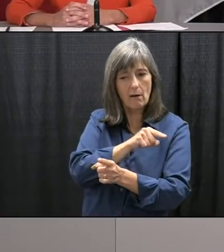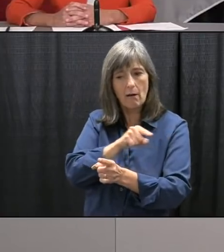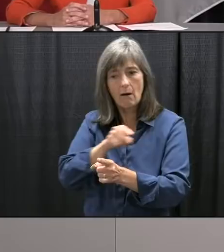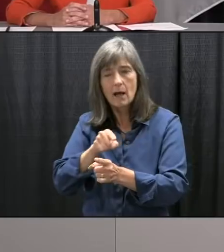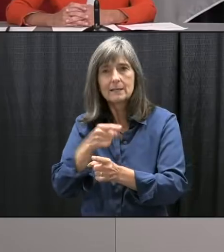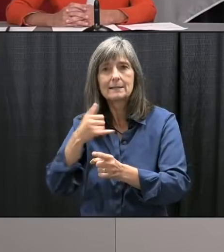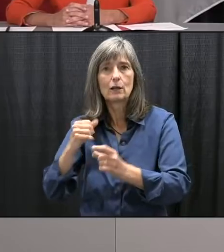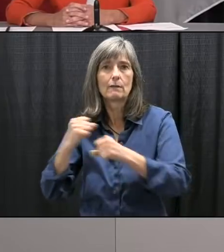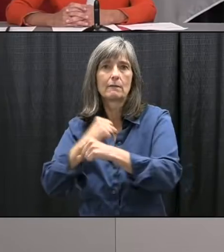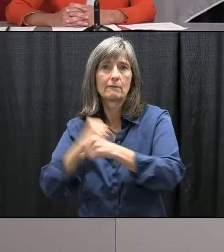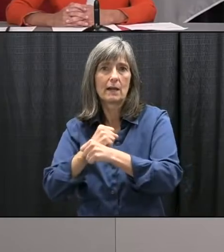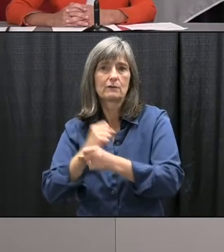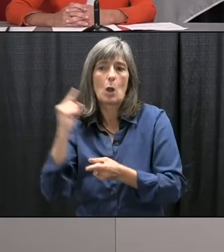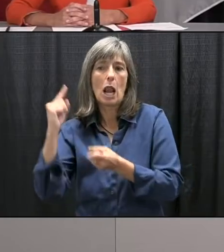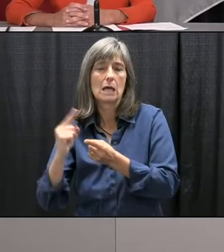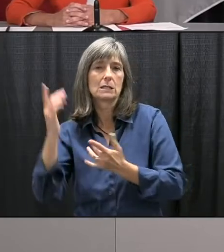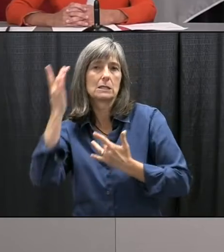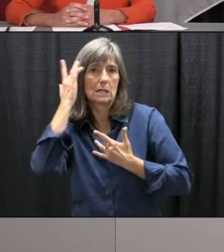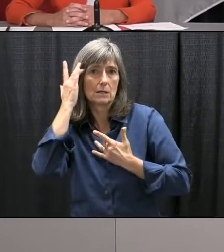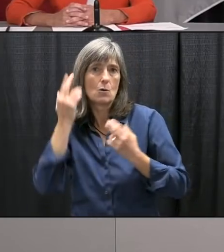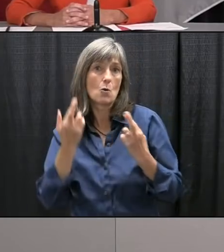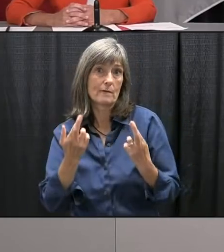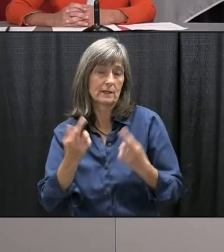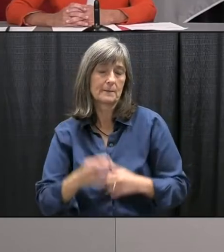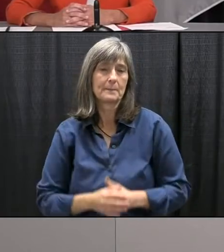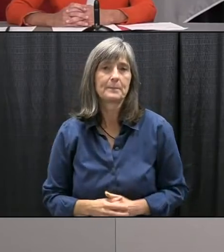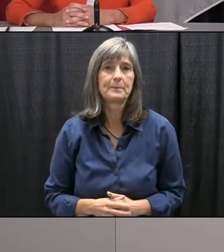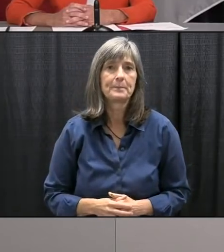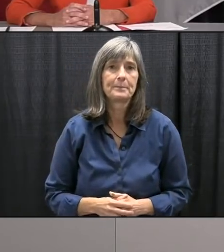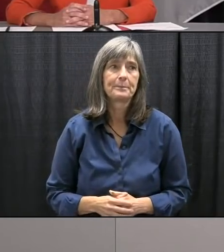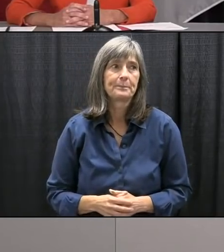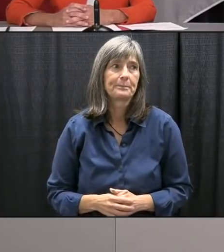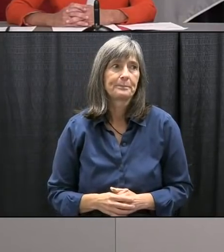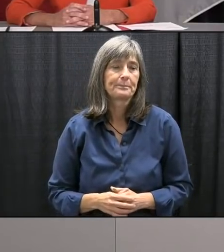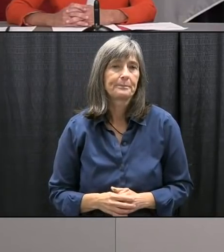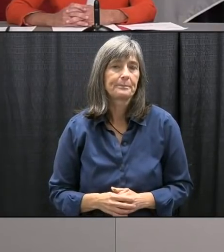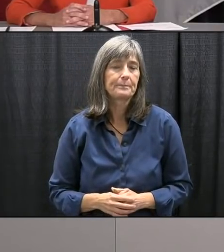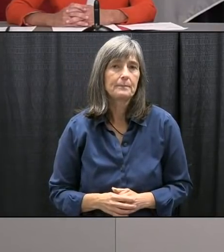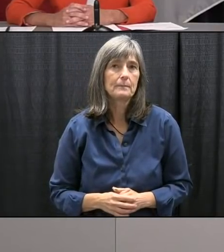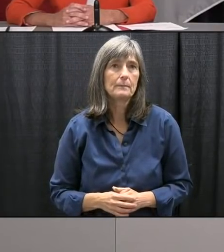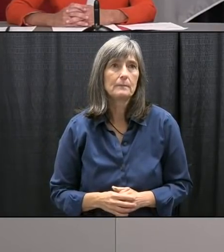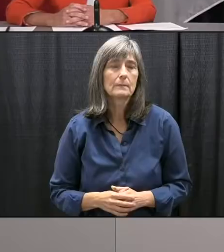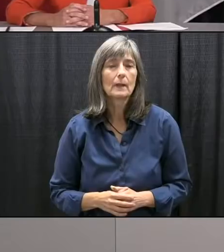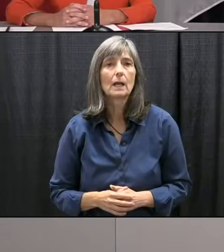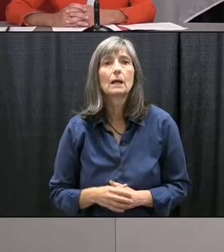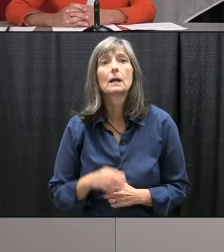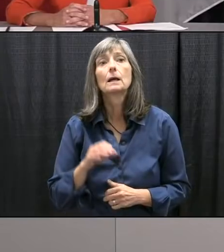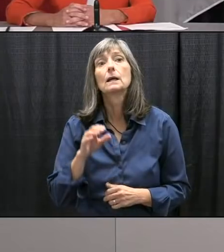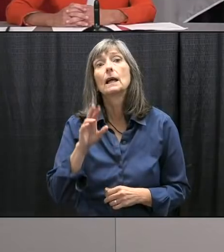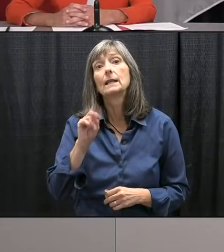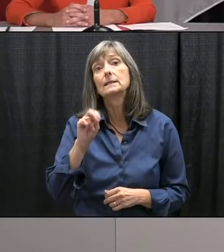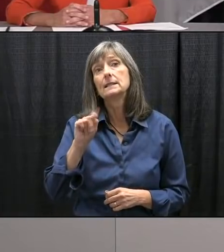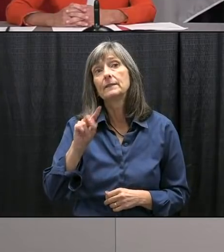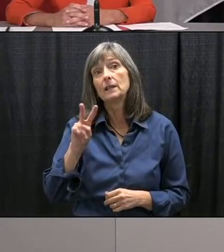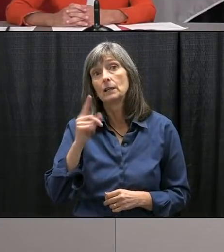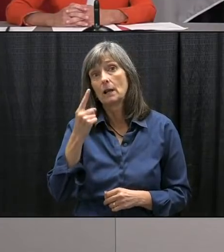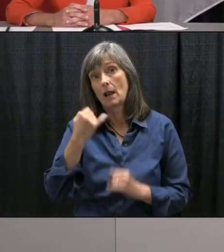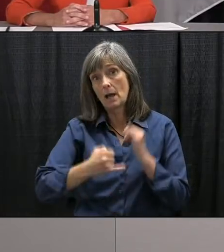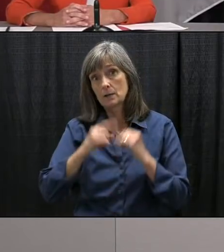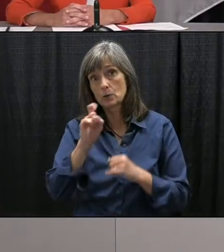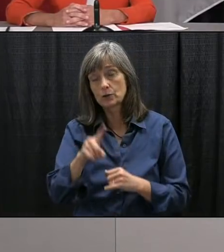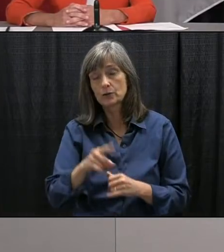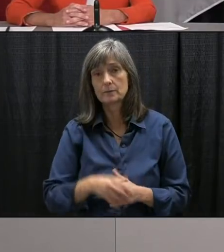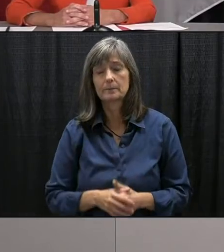Thank you. I will now go back to Reach Reporter to see if you have one final question. Ben Cleary with NTV, do you have a final